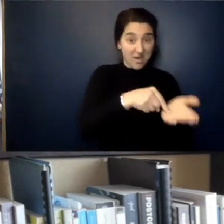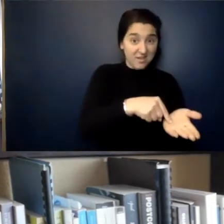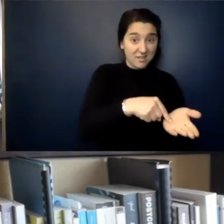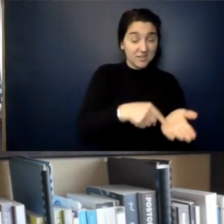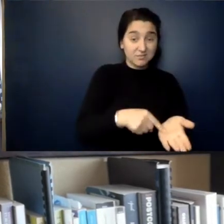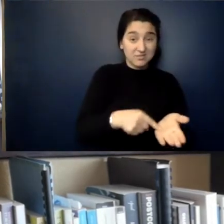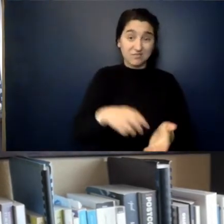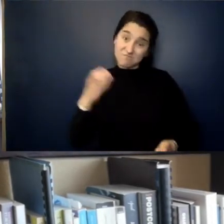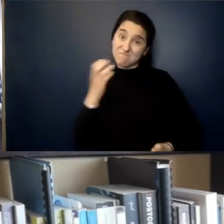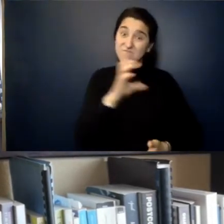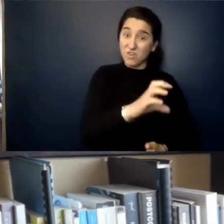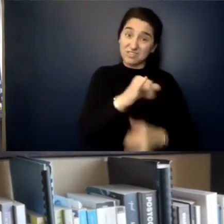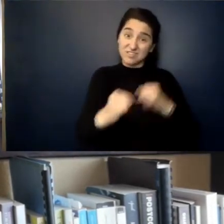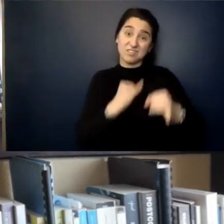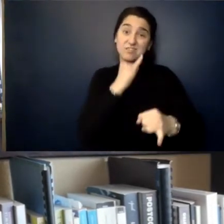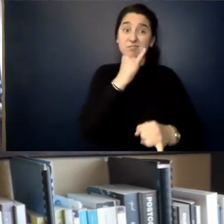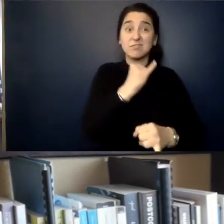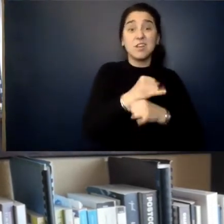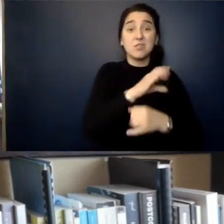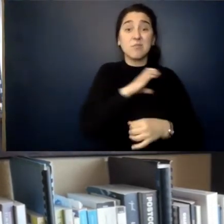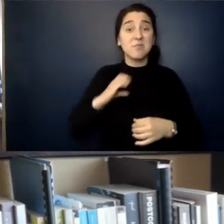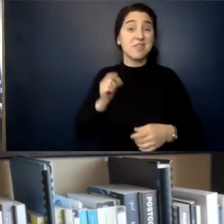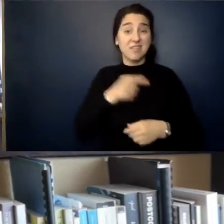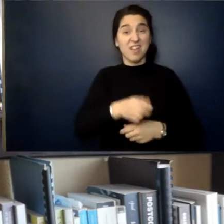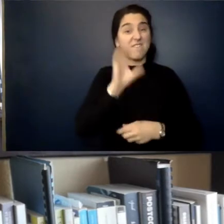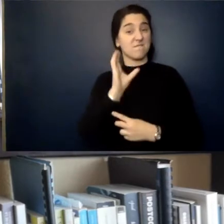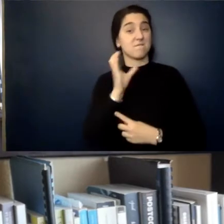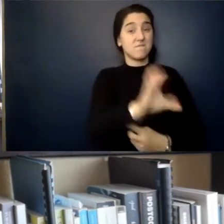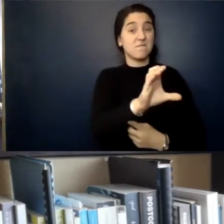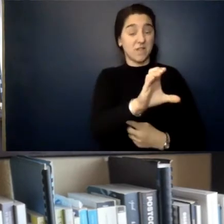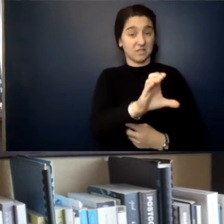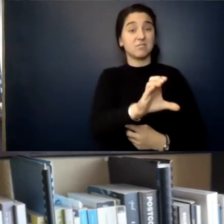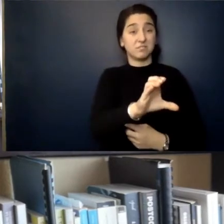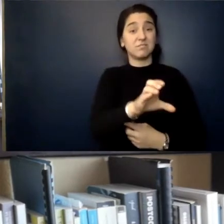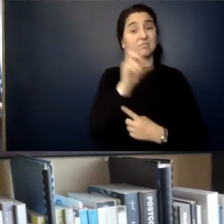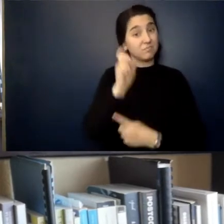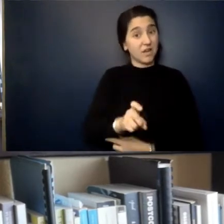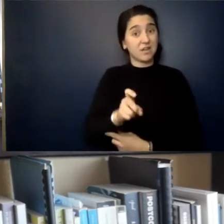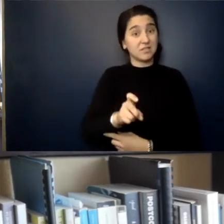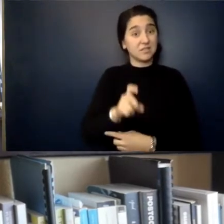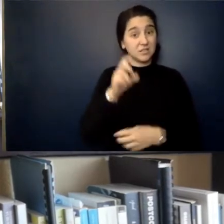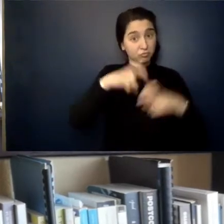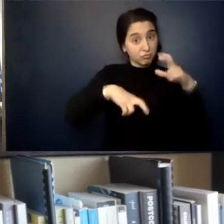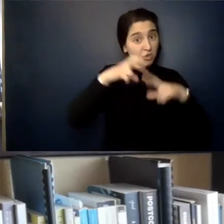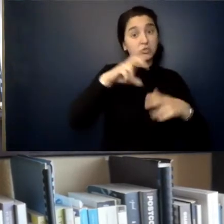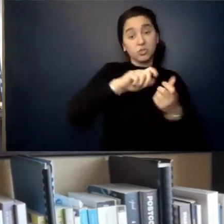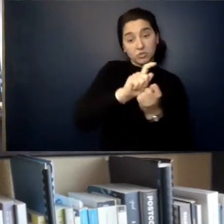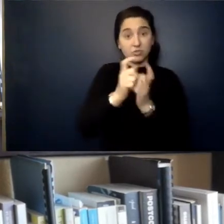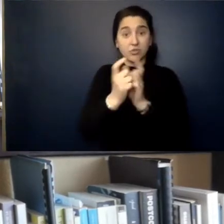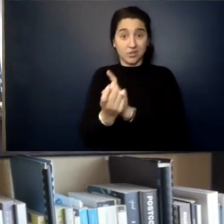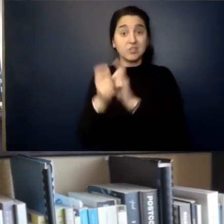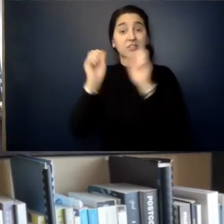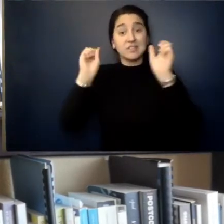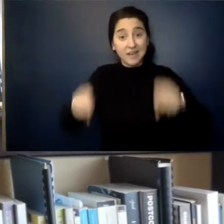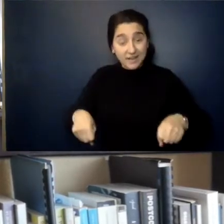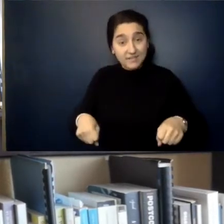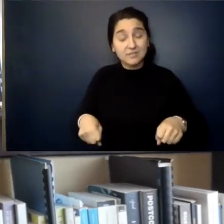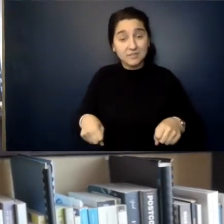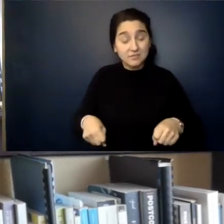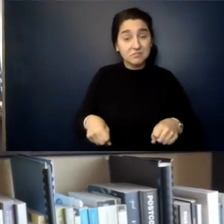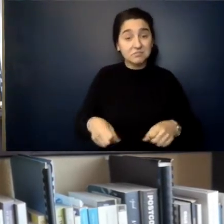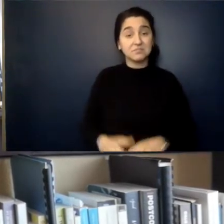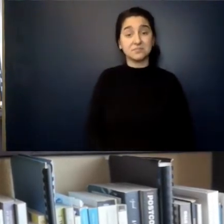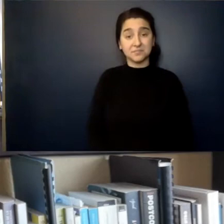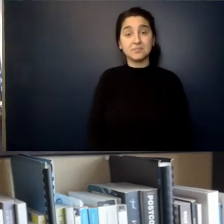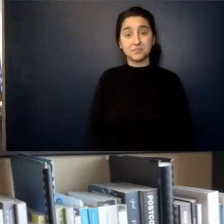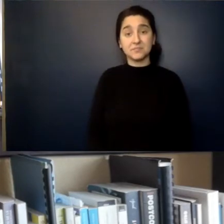And the International Monetary Fund and the World Bank